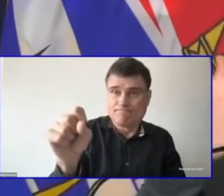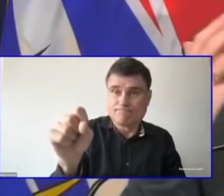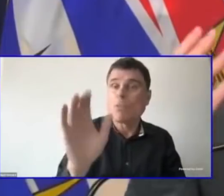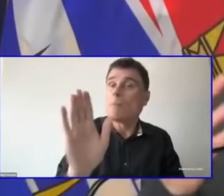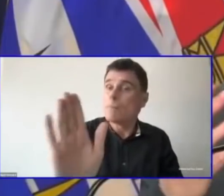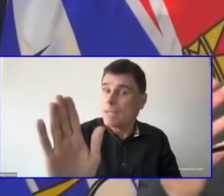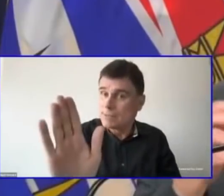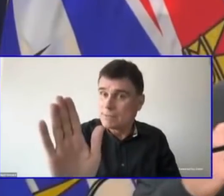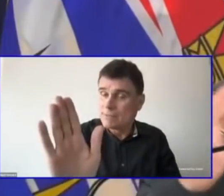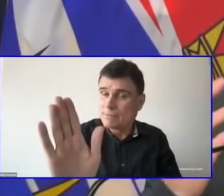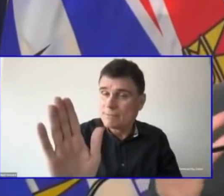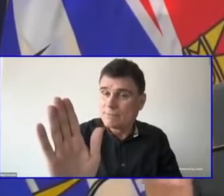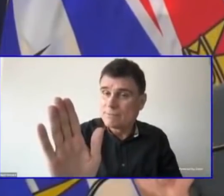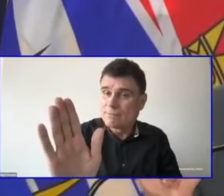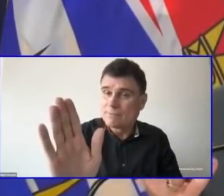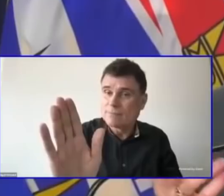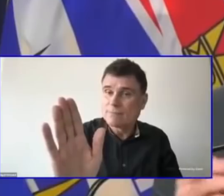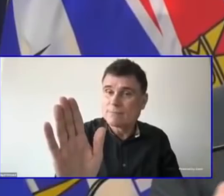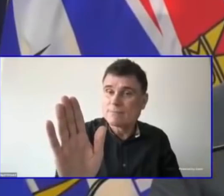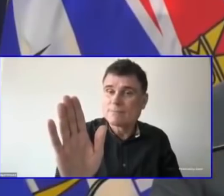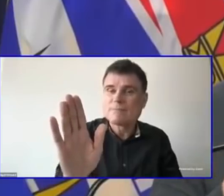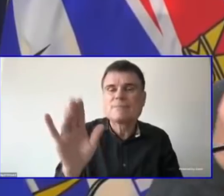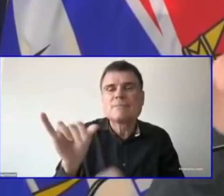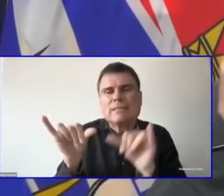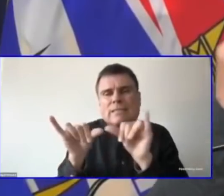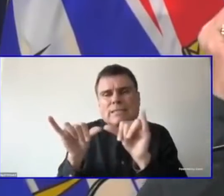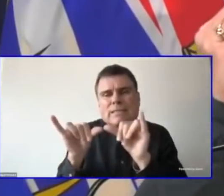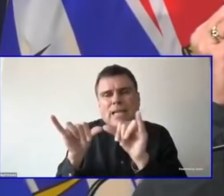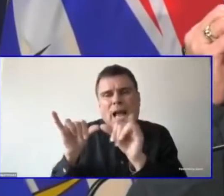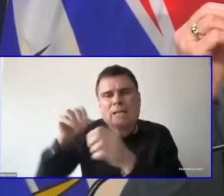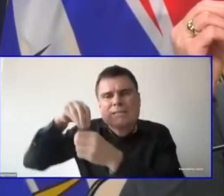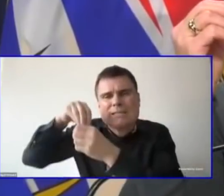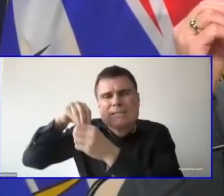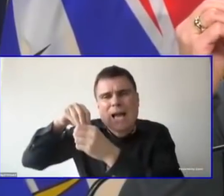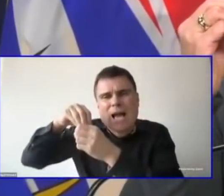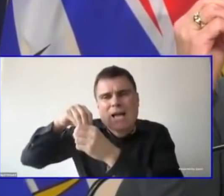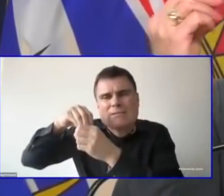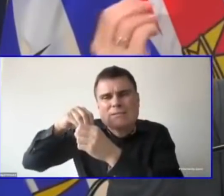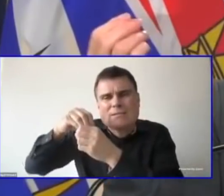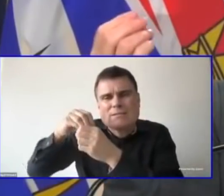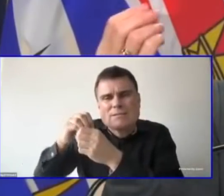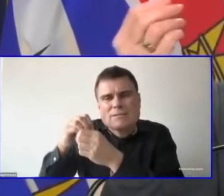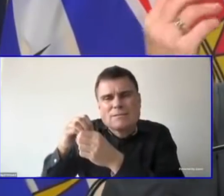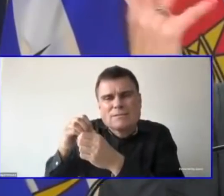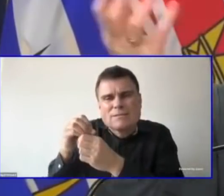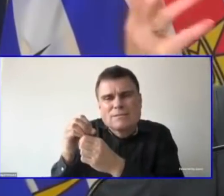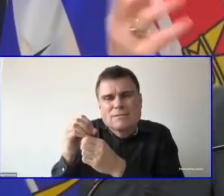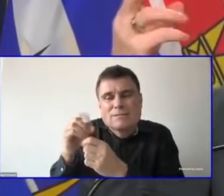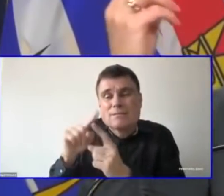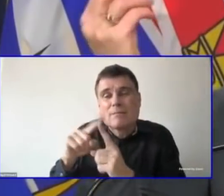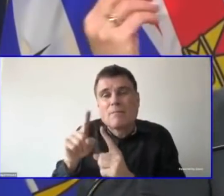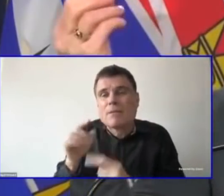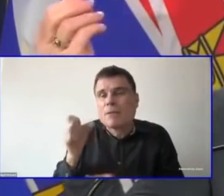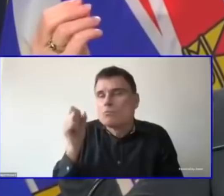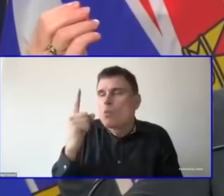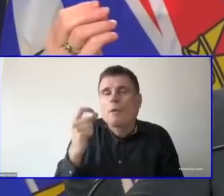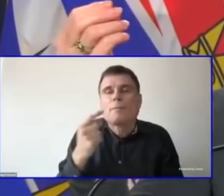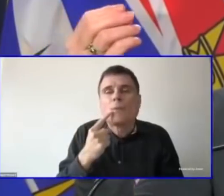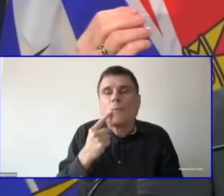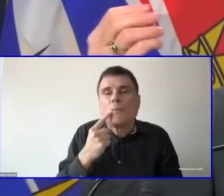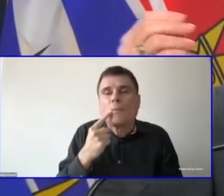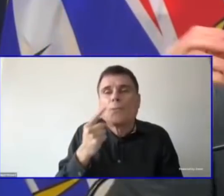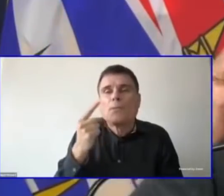the infectiousness of the different strains. So it becomes much more important to have protection against those aerosols, those